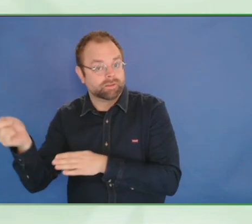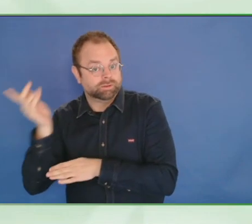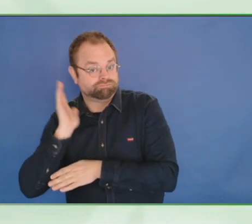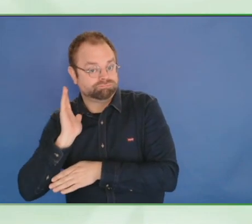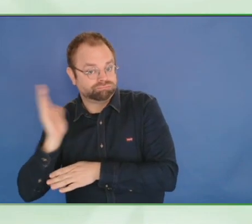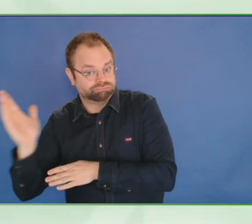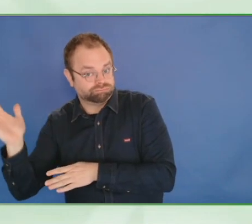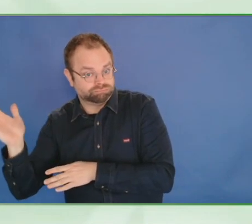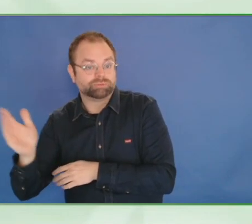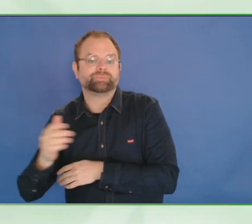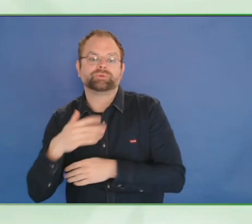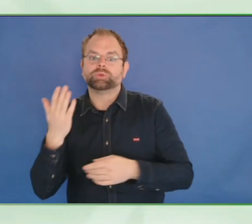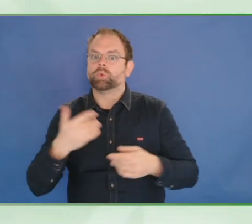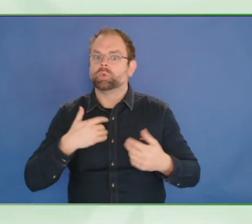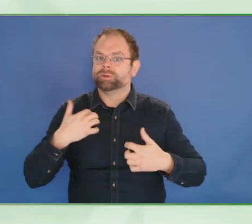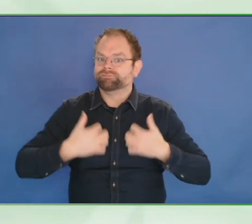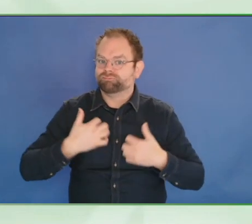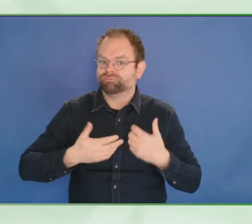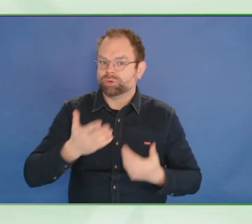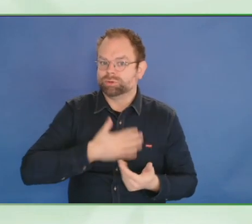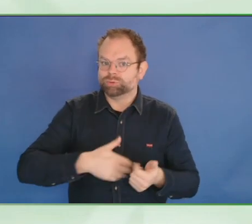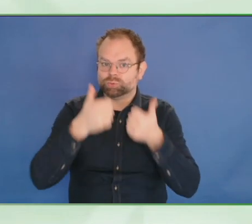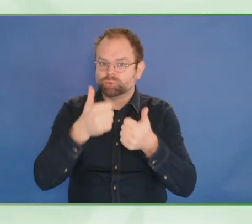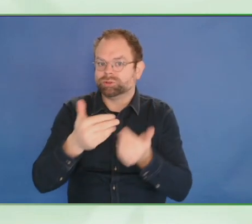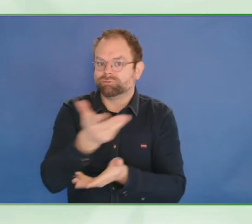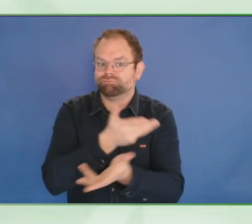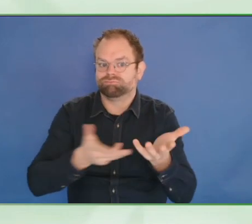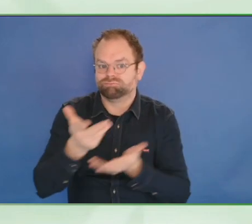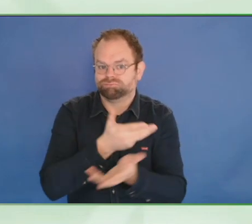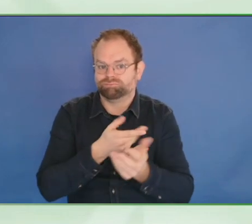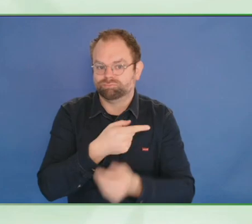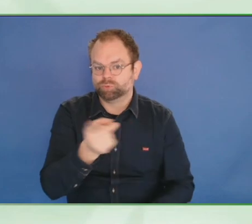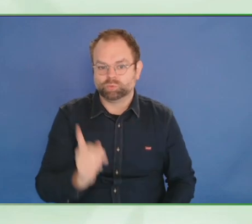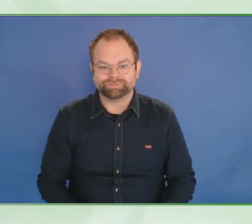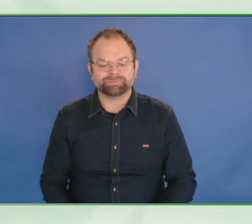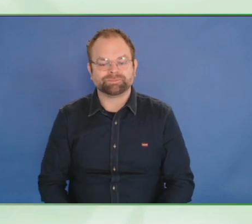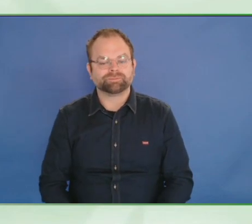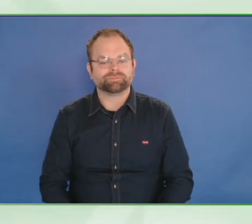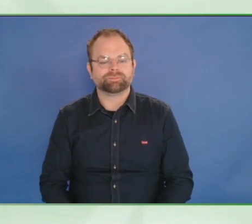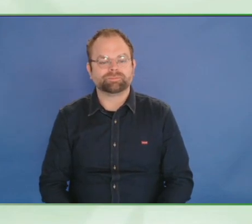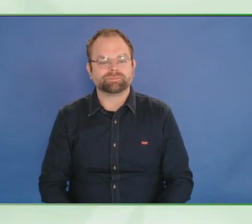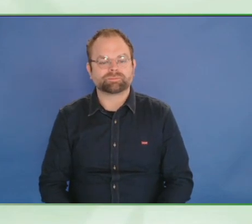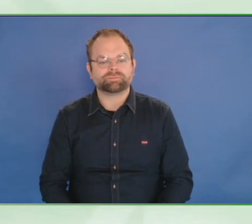you. So I will first turn to Yuliia, who will introduce herself.